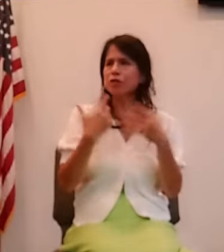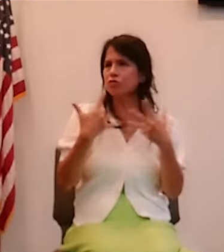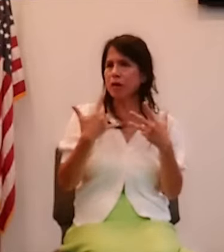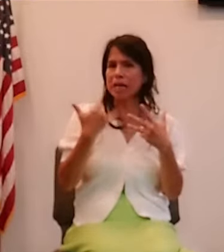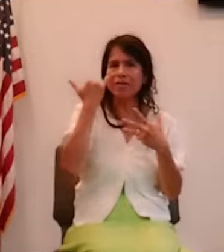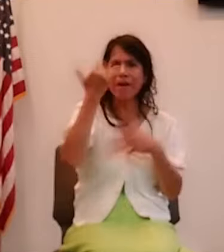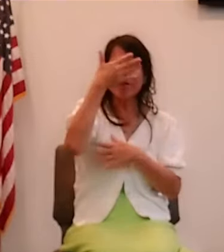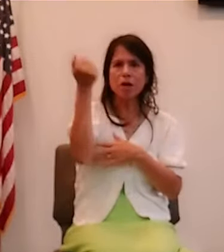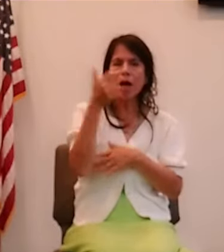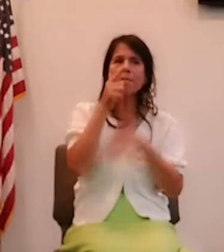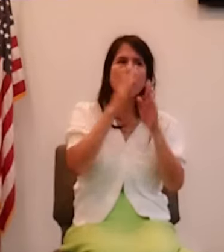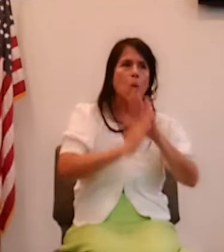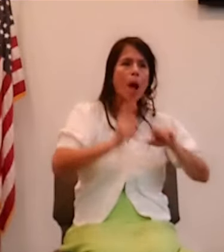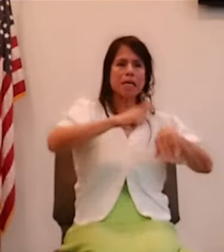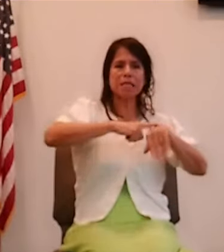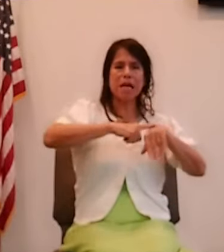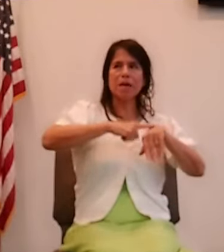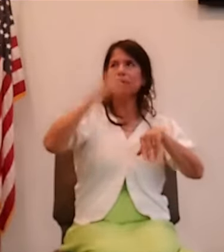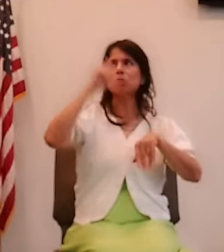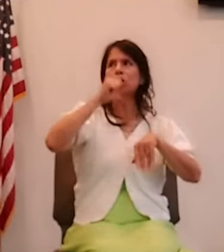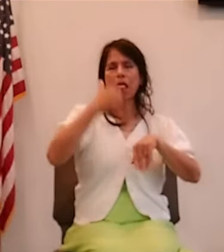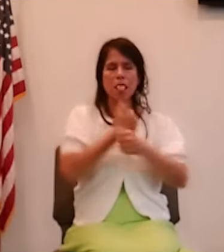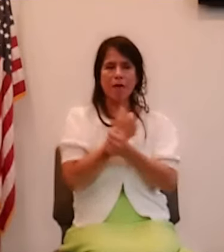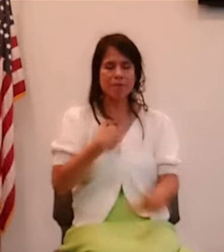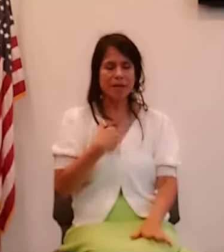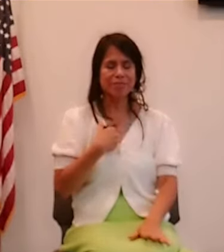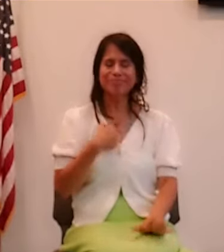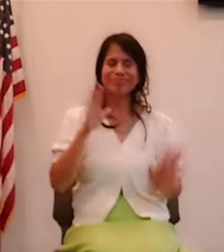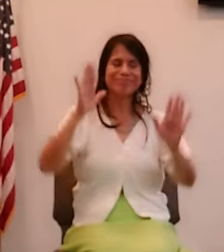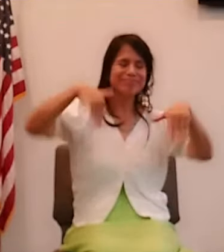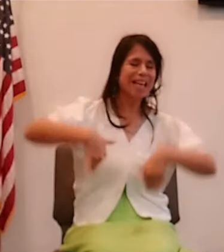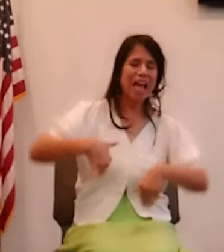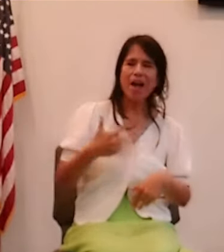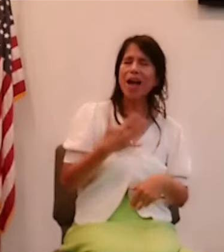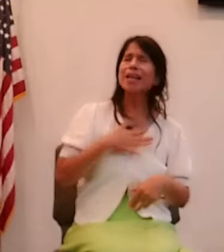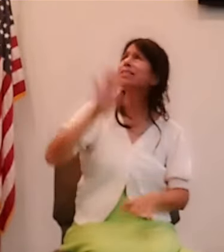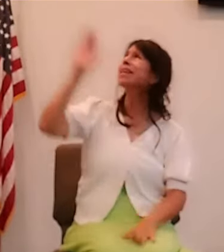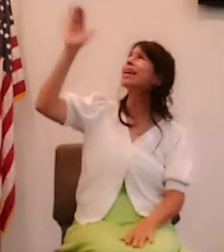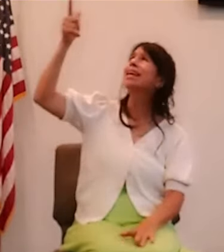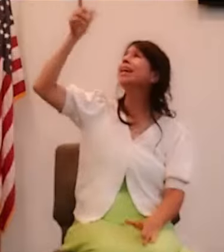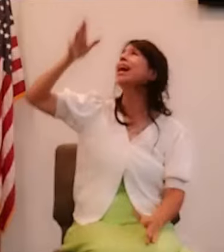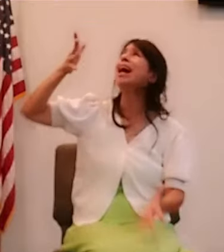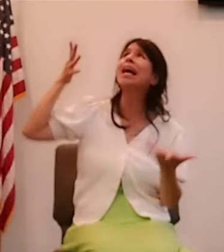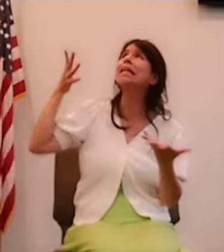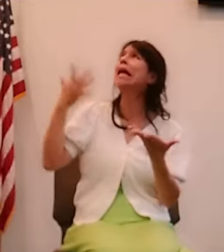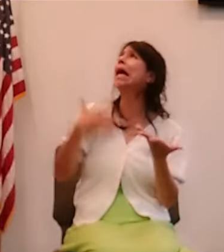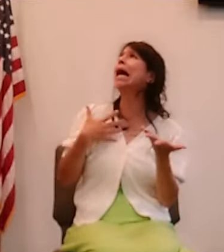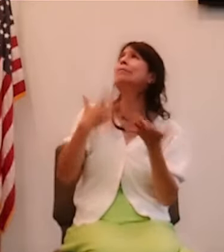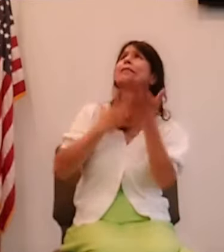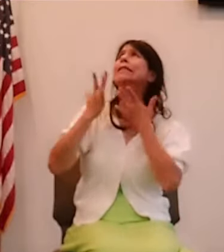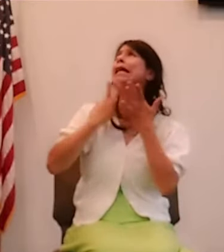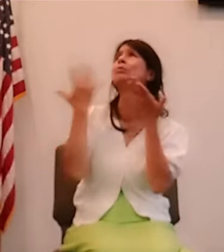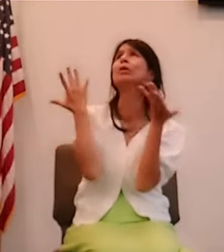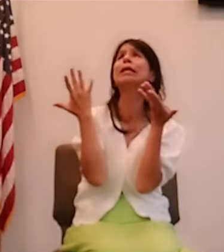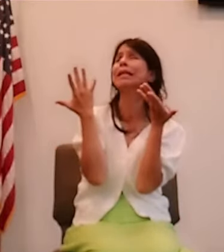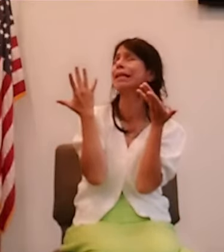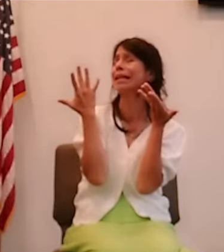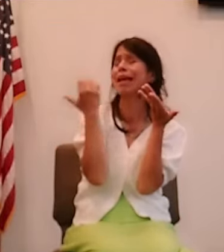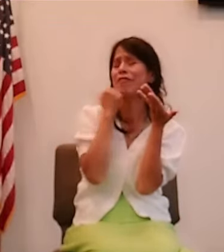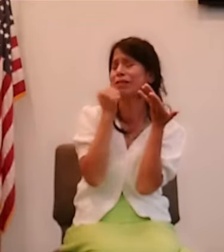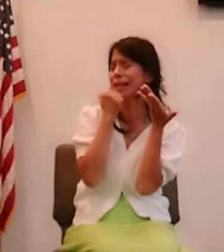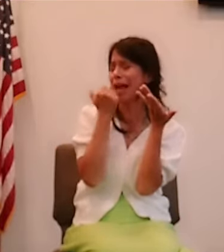And now I don't worry about whether I'm having quiet time or not. I just go to God out of sheer desperation because I